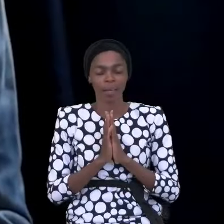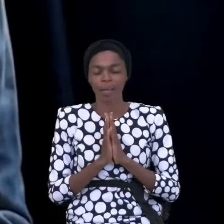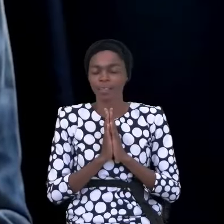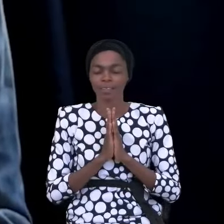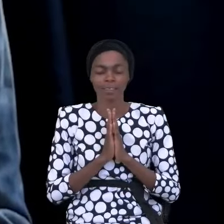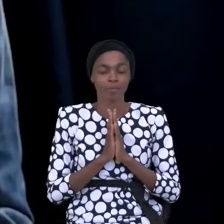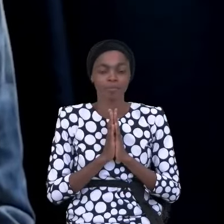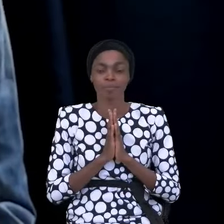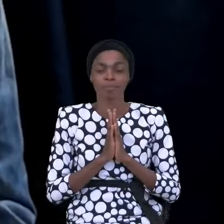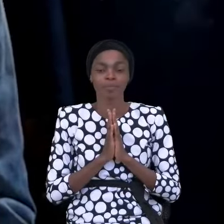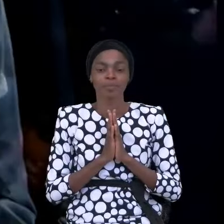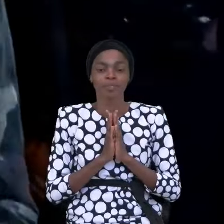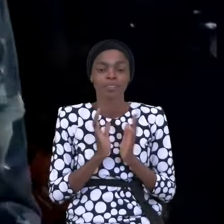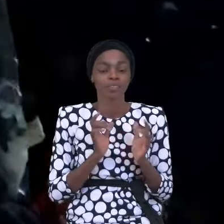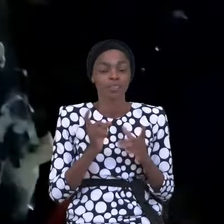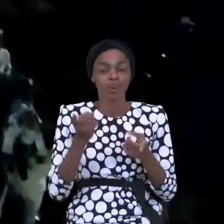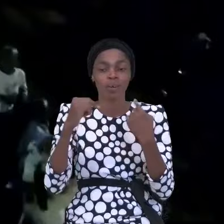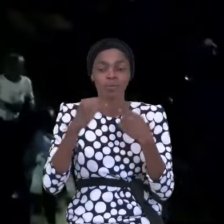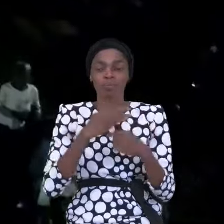pray.